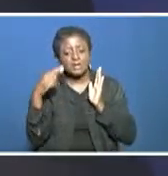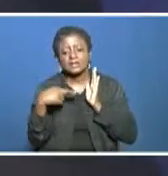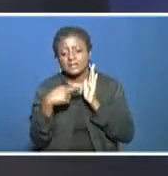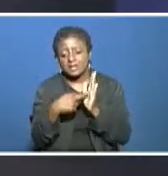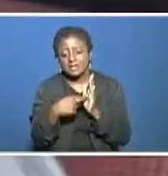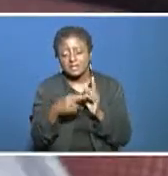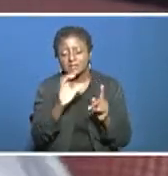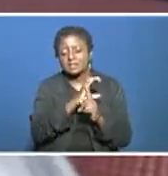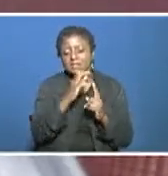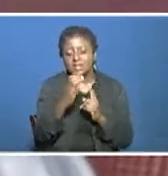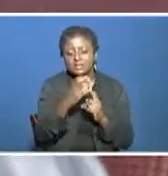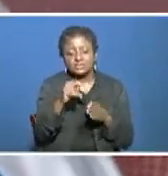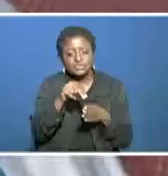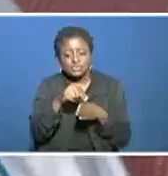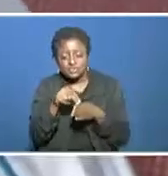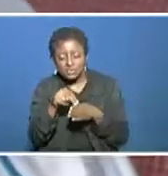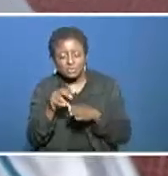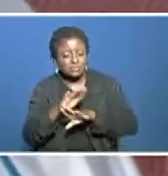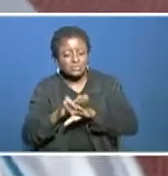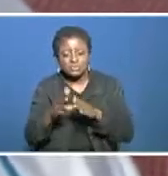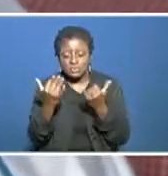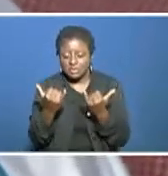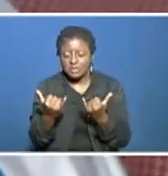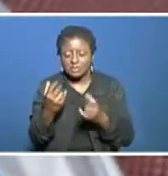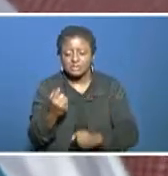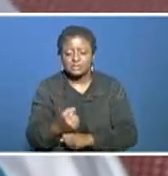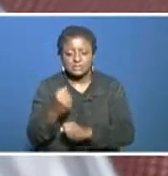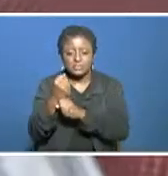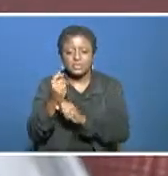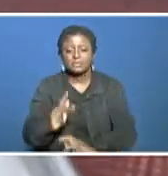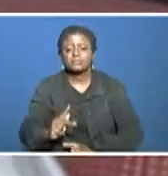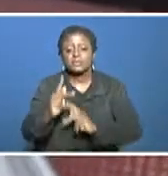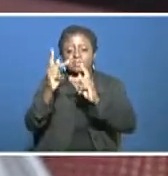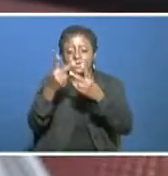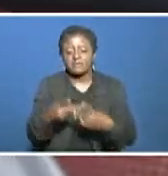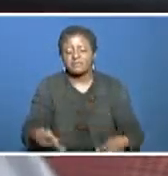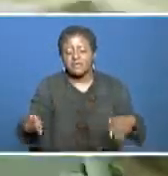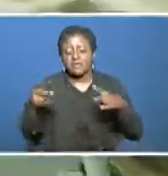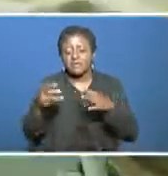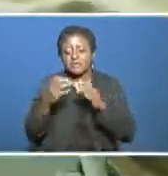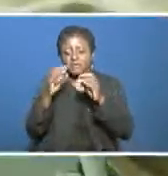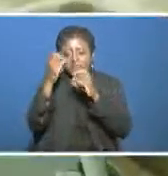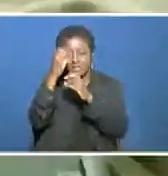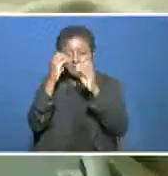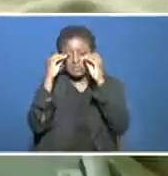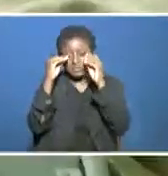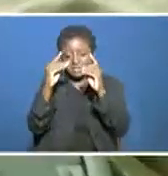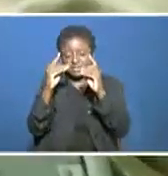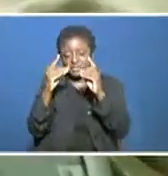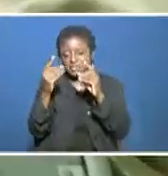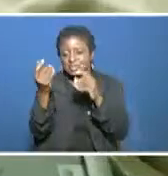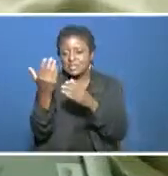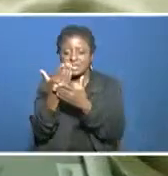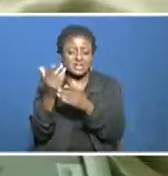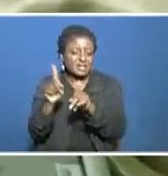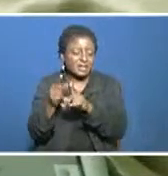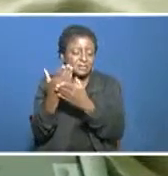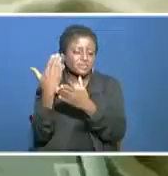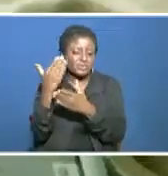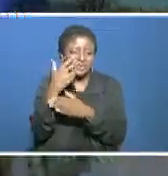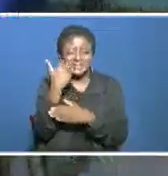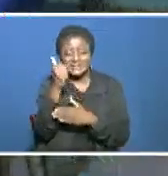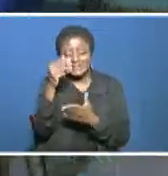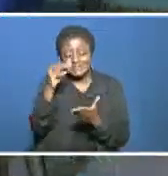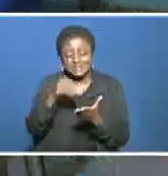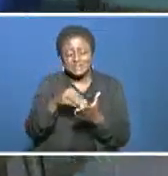do not currently support and promote the value of education as they once did. With $10 million allocated in this year's